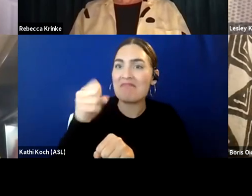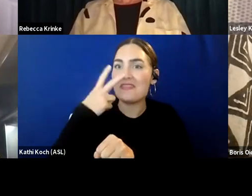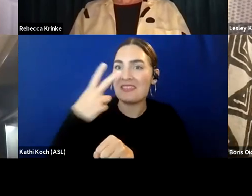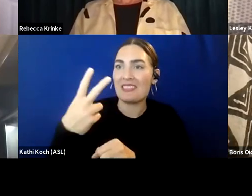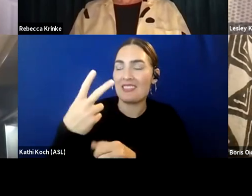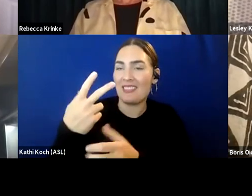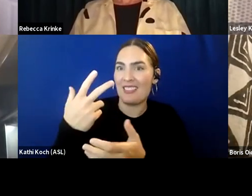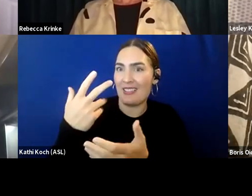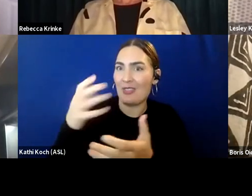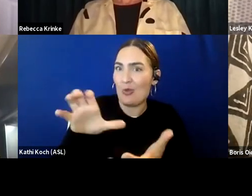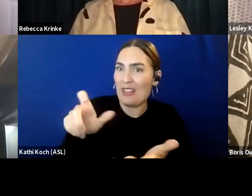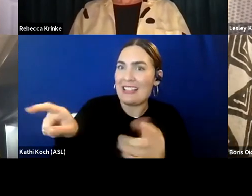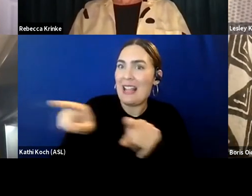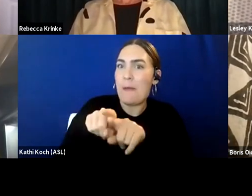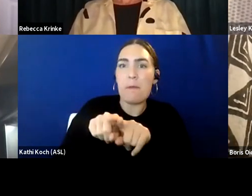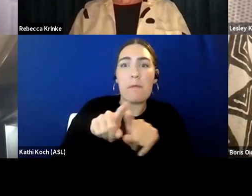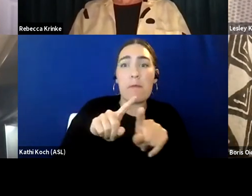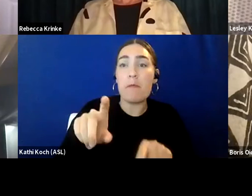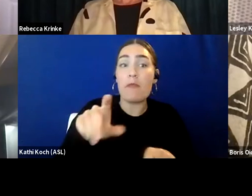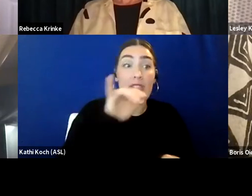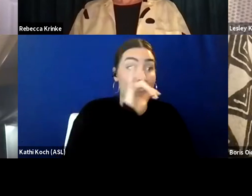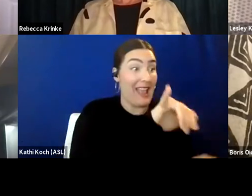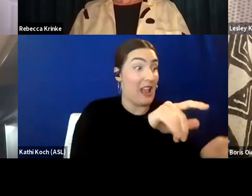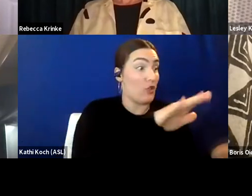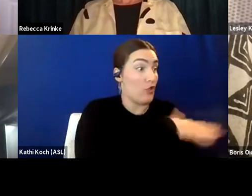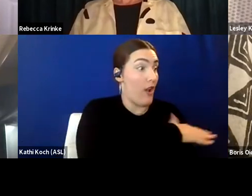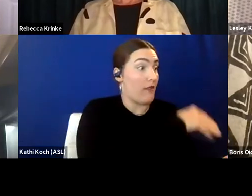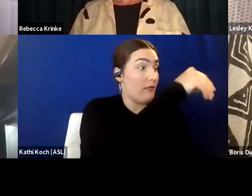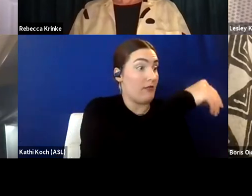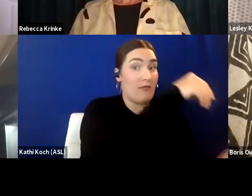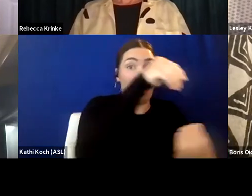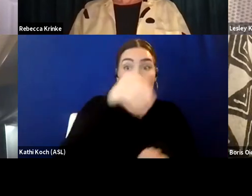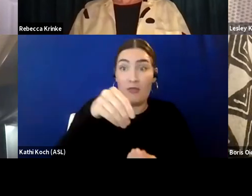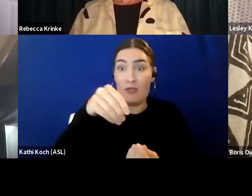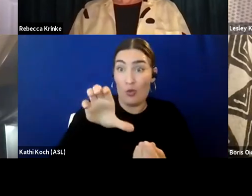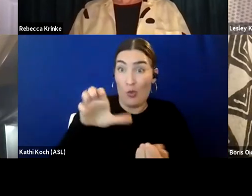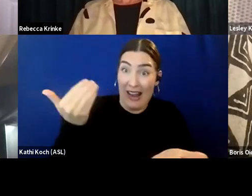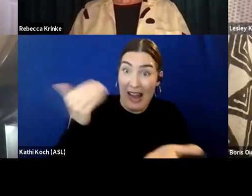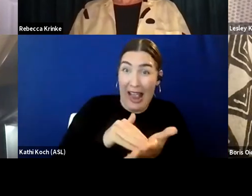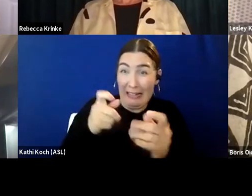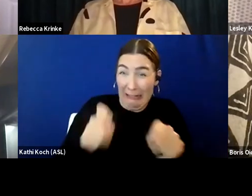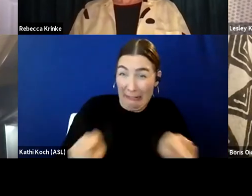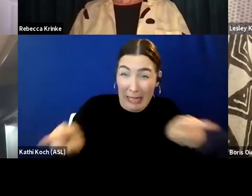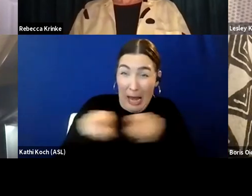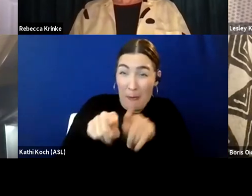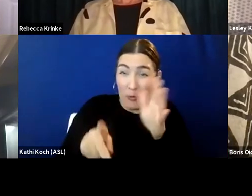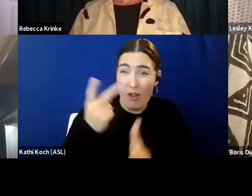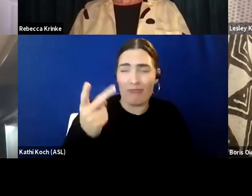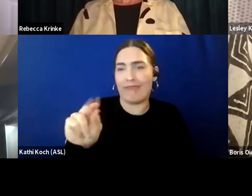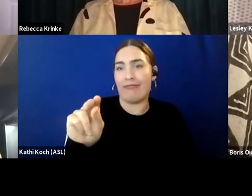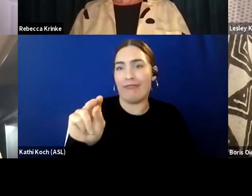never ever do it the same way twice, you know? And for me, that's the beauty of